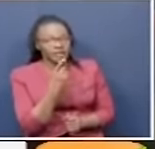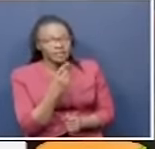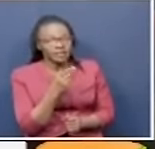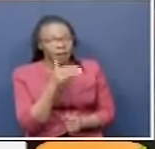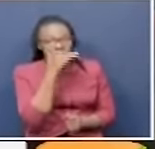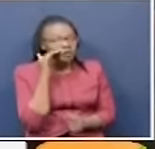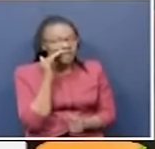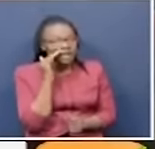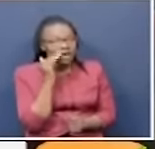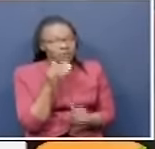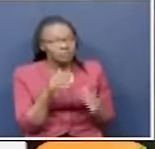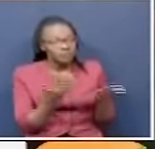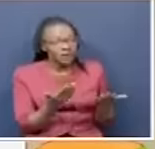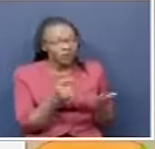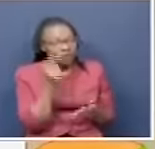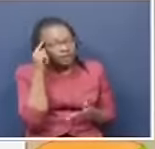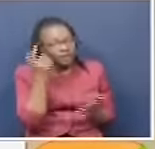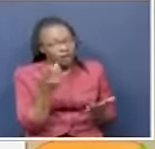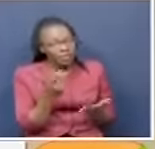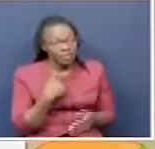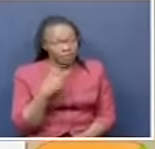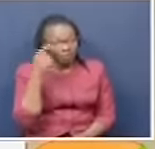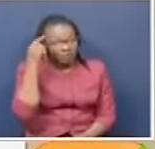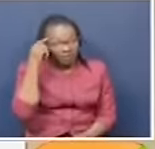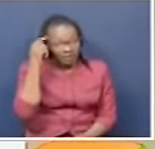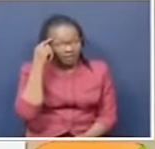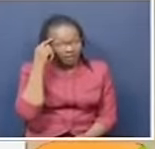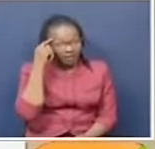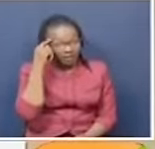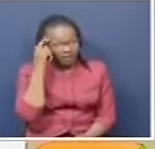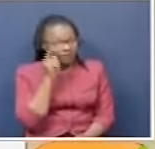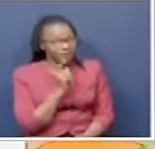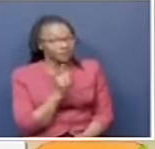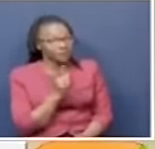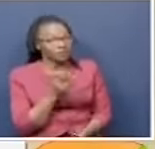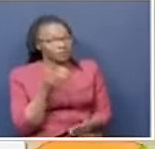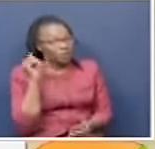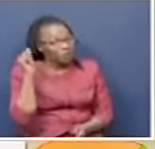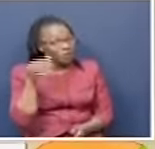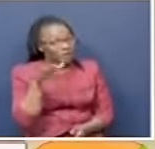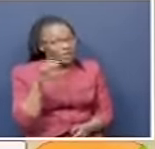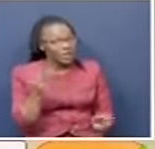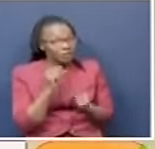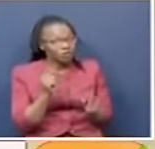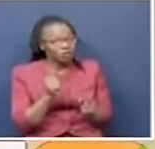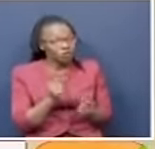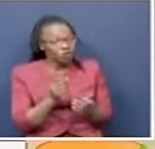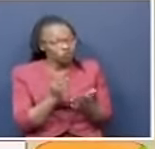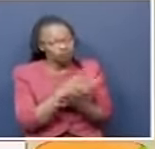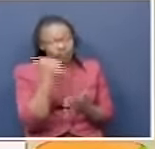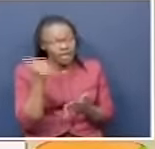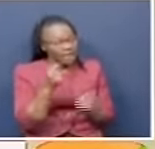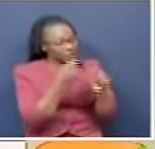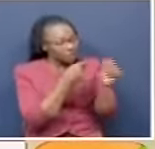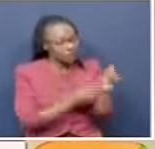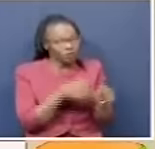remarks. Well, I think he was being... you know, in this politics, you cannot rule out any support base. And